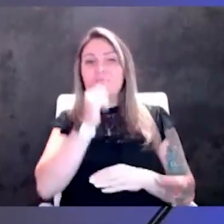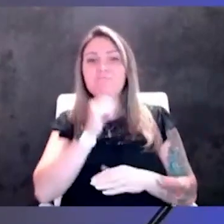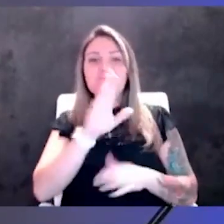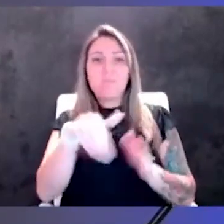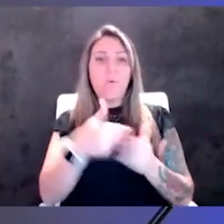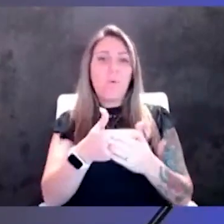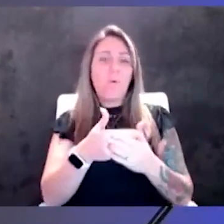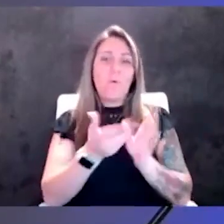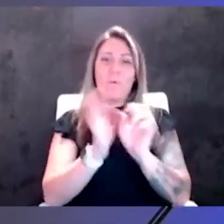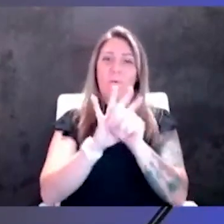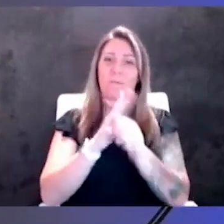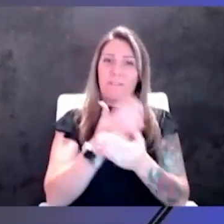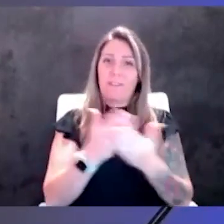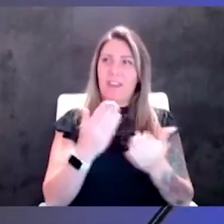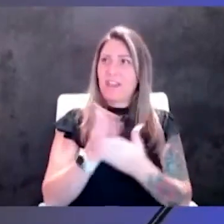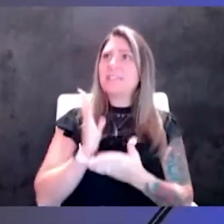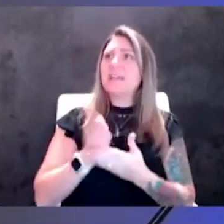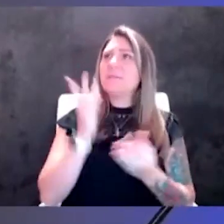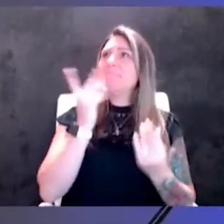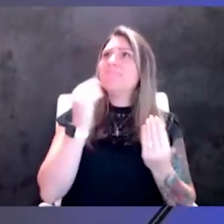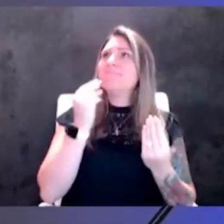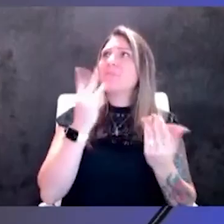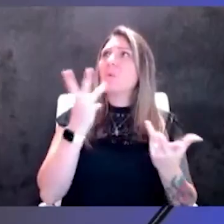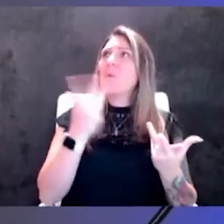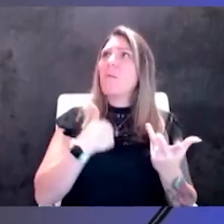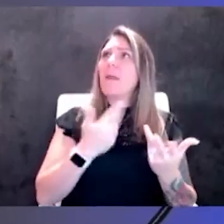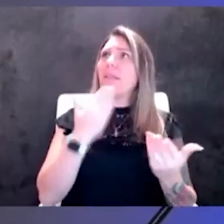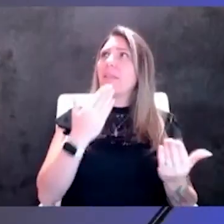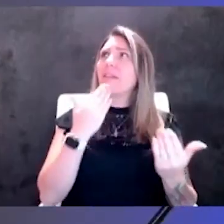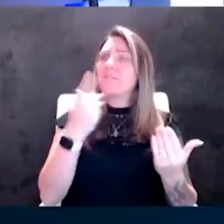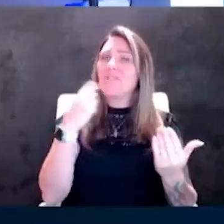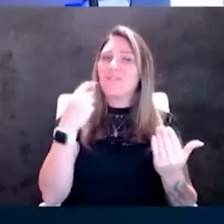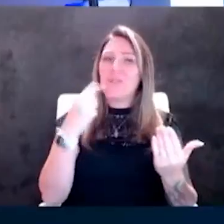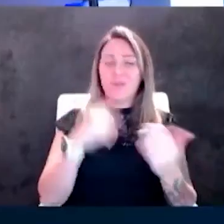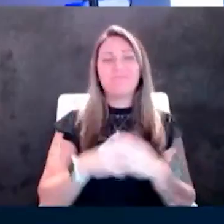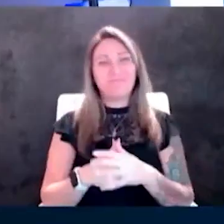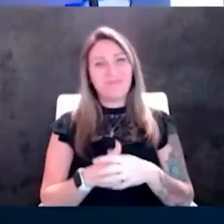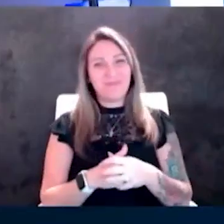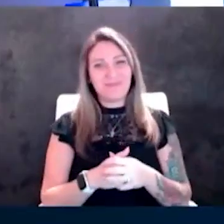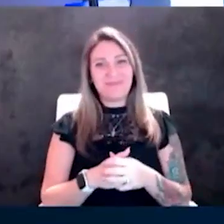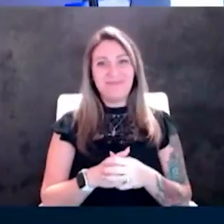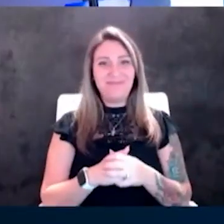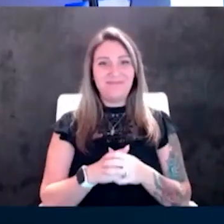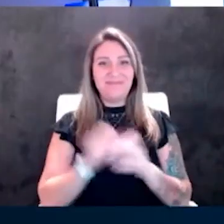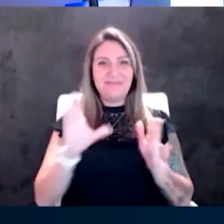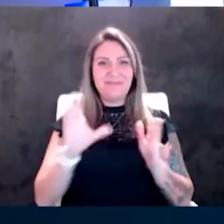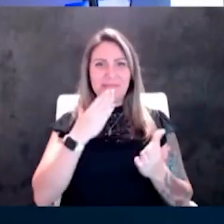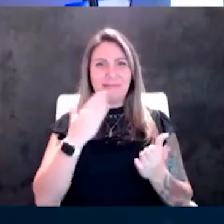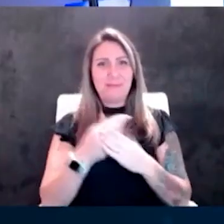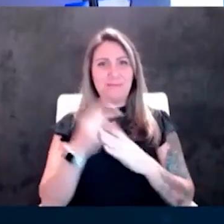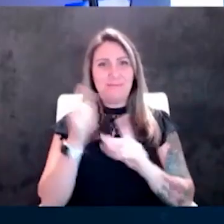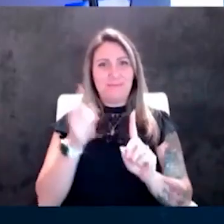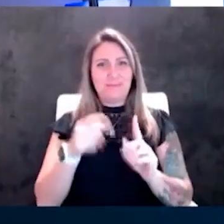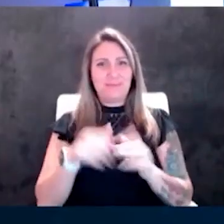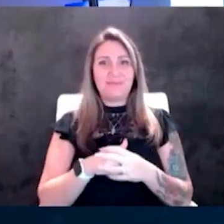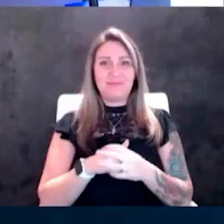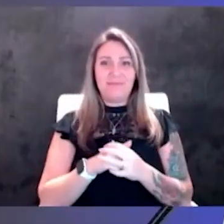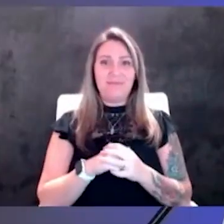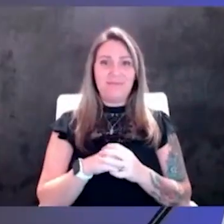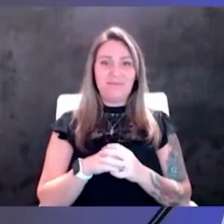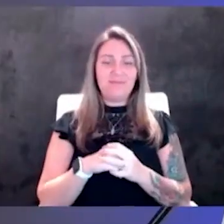just stop and think about what are the things that I'm grateful Thankful about. for. Yeah, I think that's a good Exactly. look. And there are an awful lot